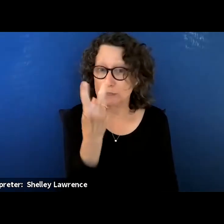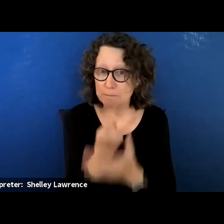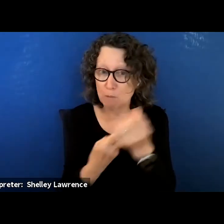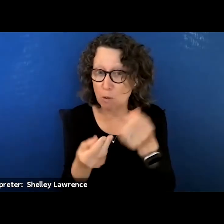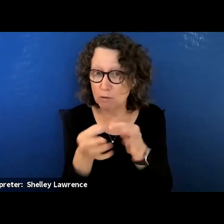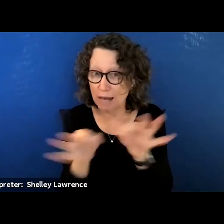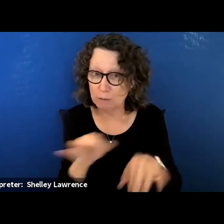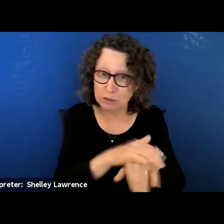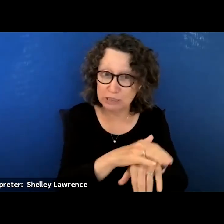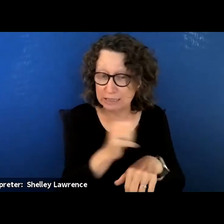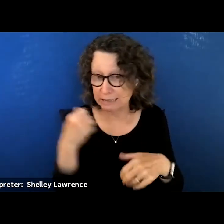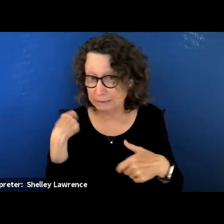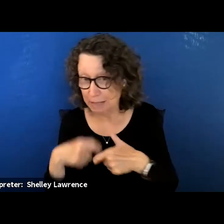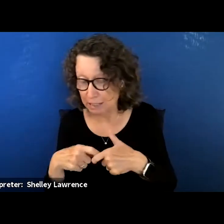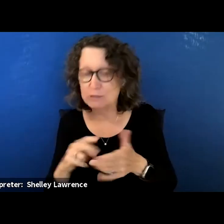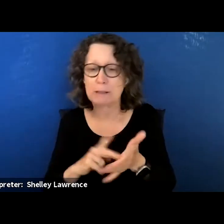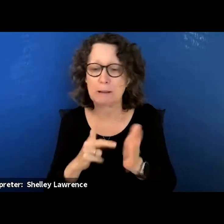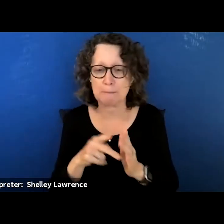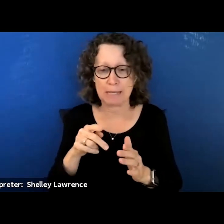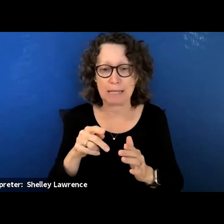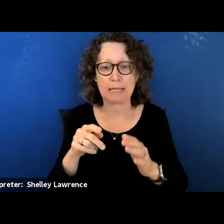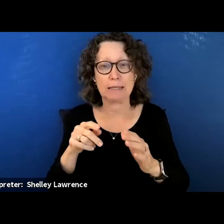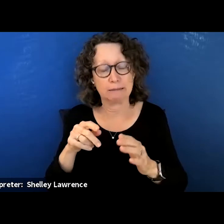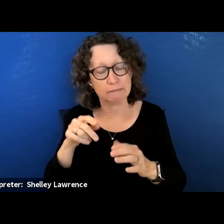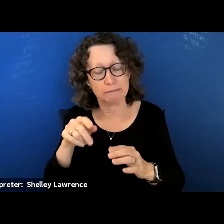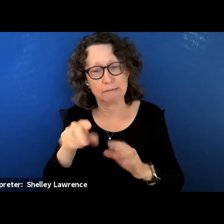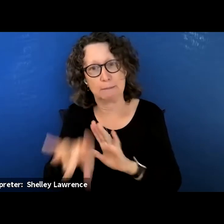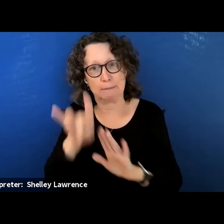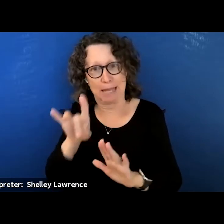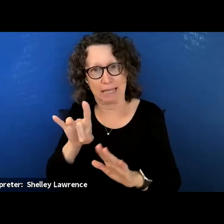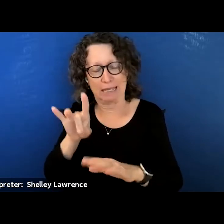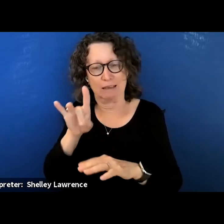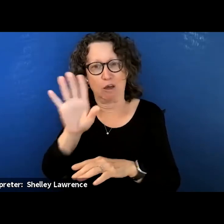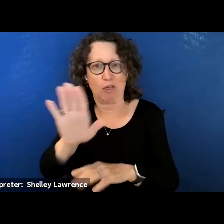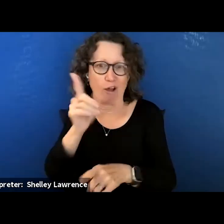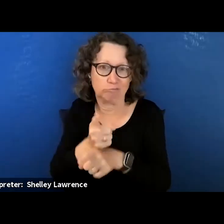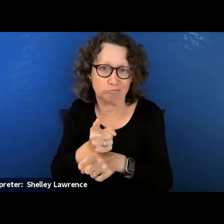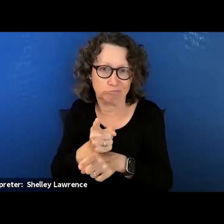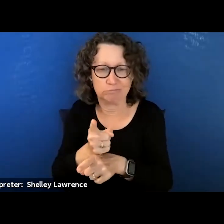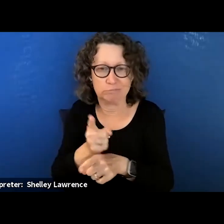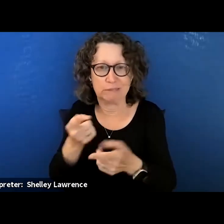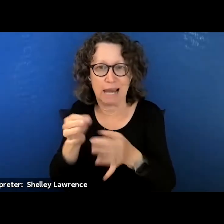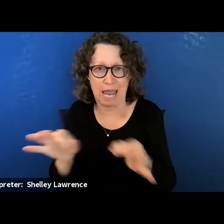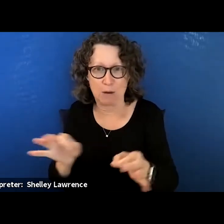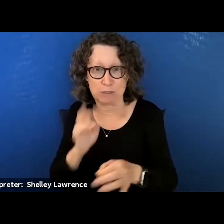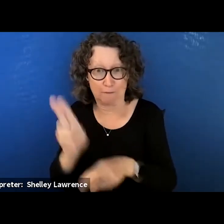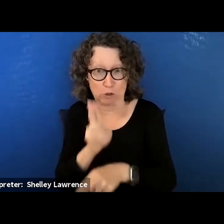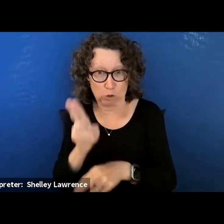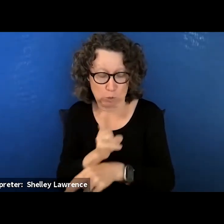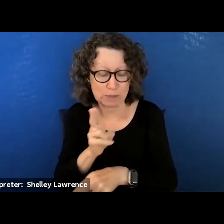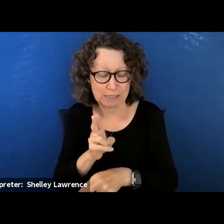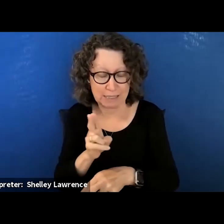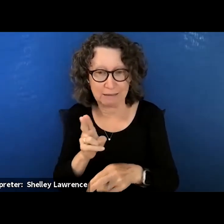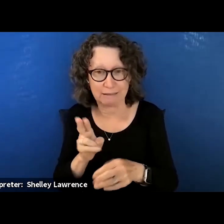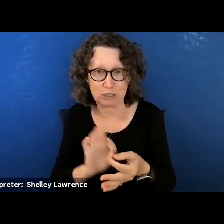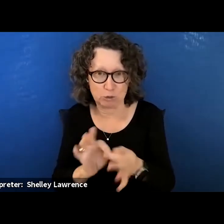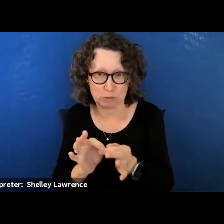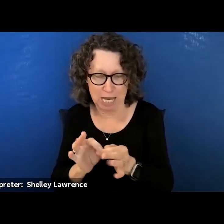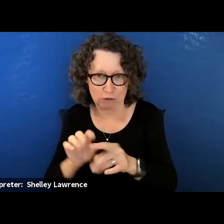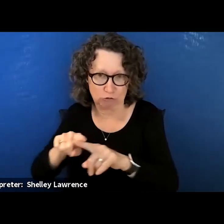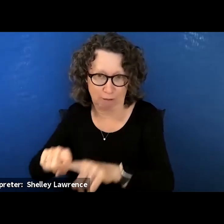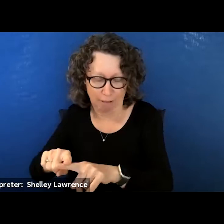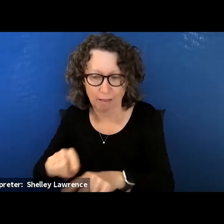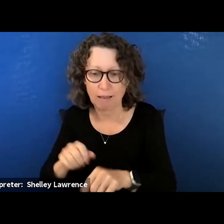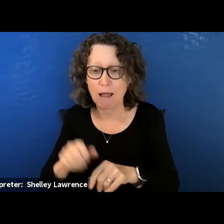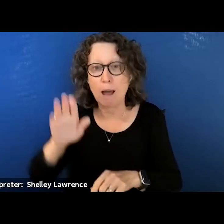and Spanish, you will have to select your language in order to hear the interpretation. If you are using a laptop or a desktop, at the bottom